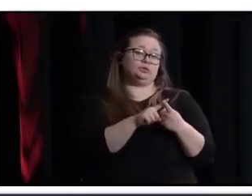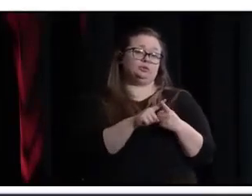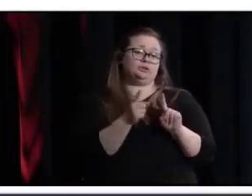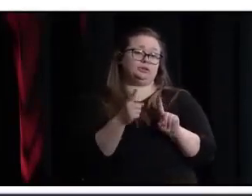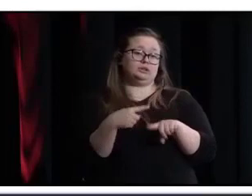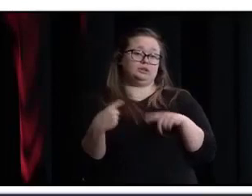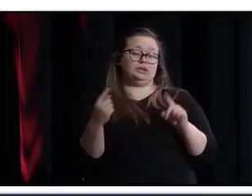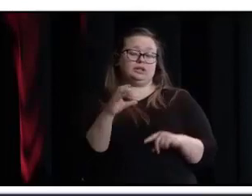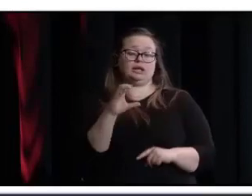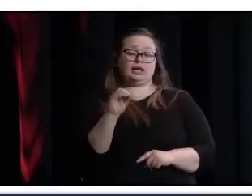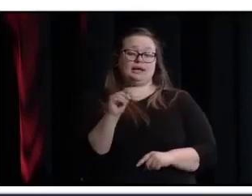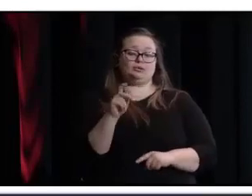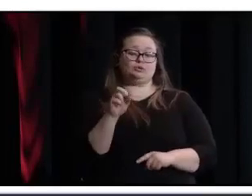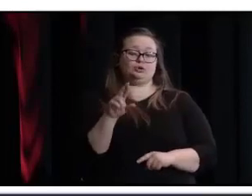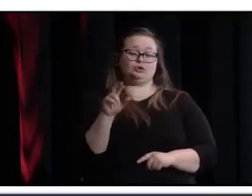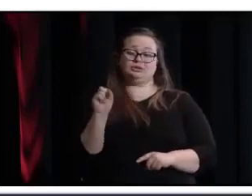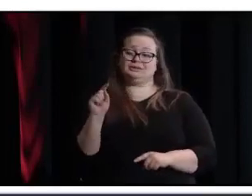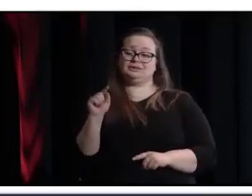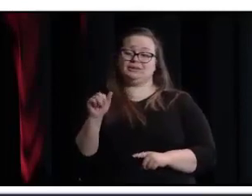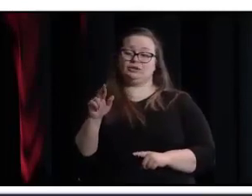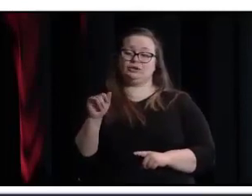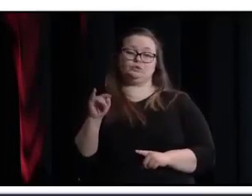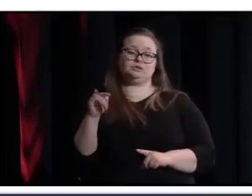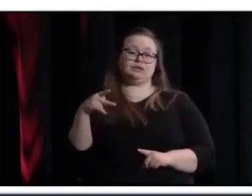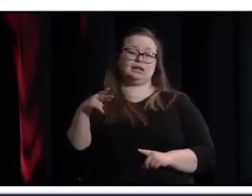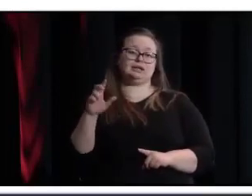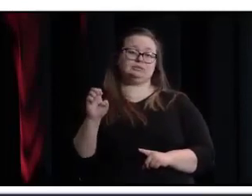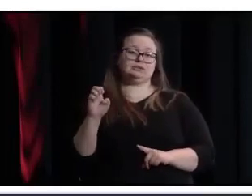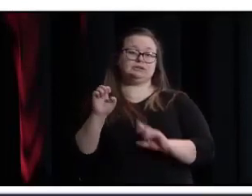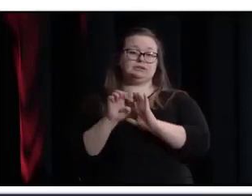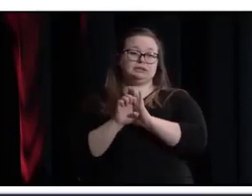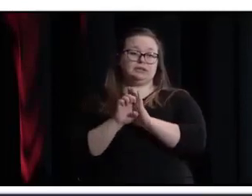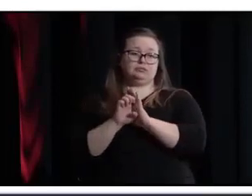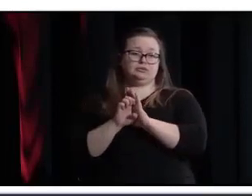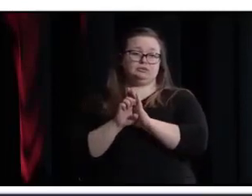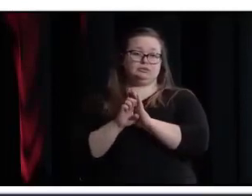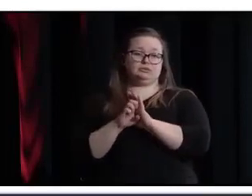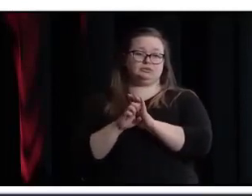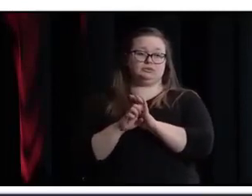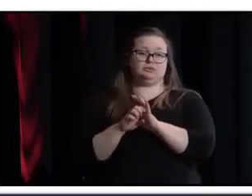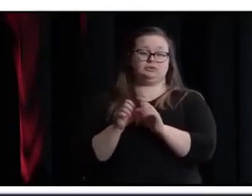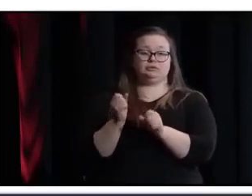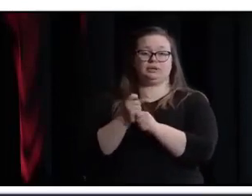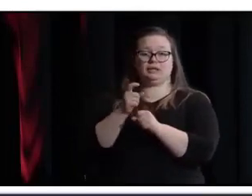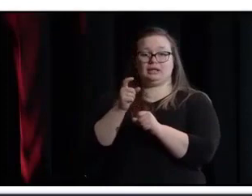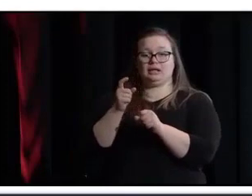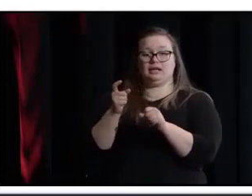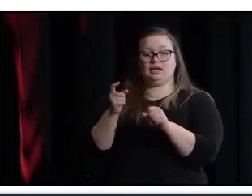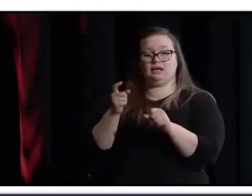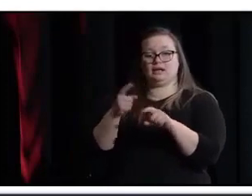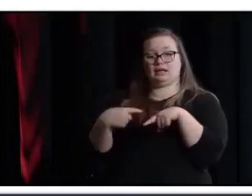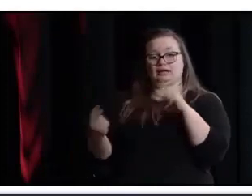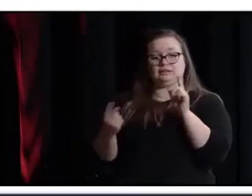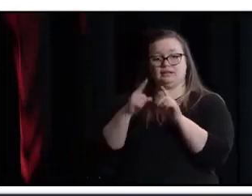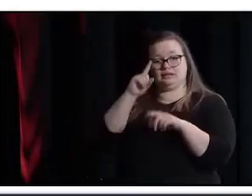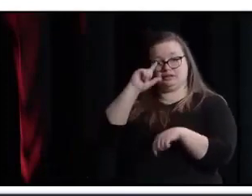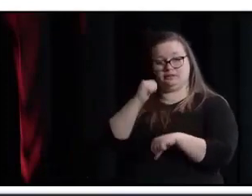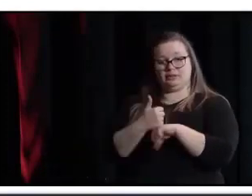counter-stereotype examples compared to making anti-bias training mandatory. Which one was more effective in your